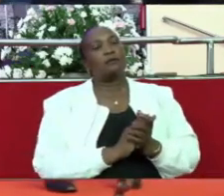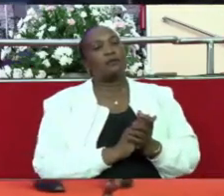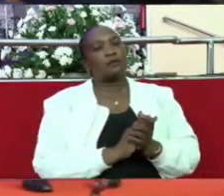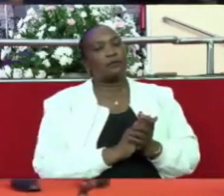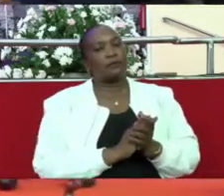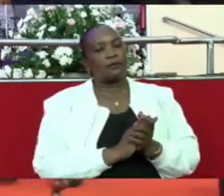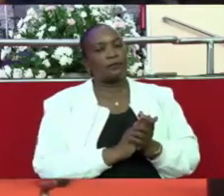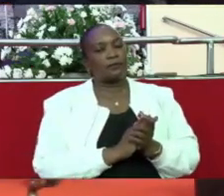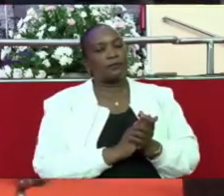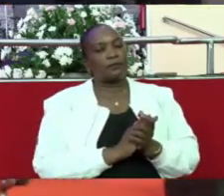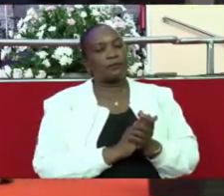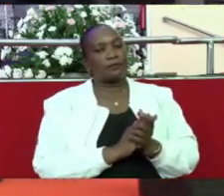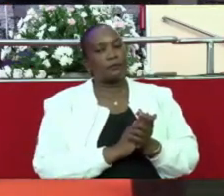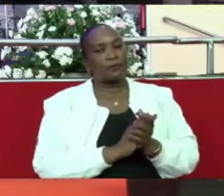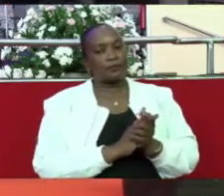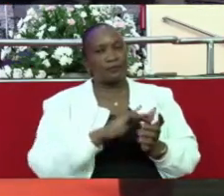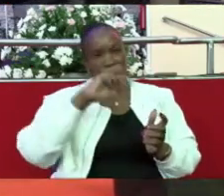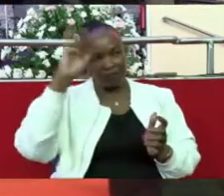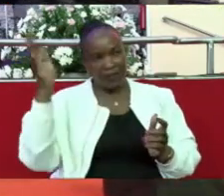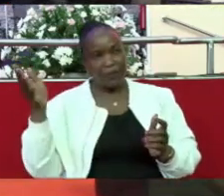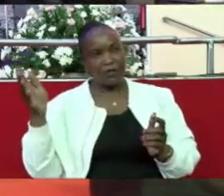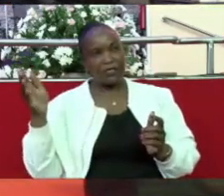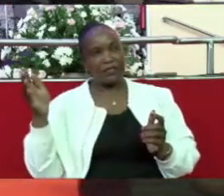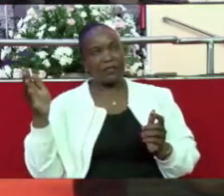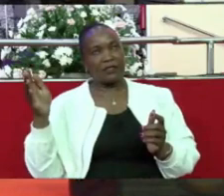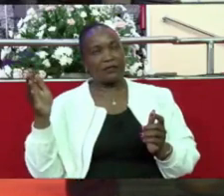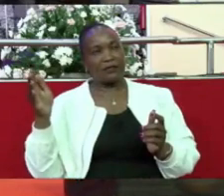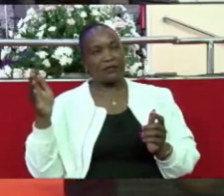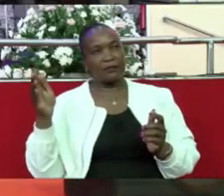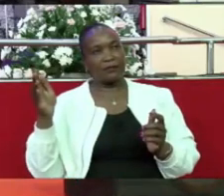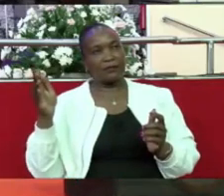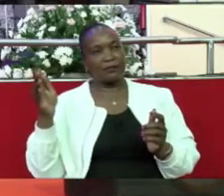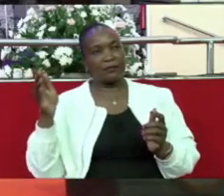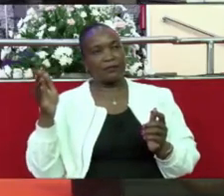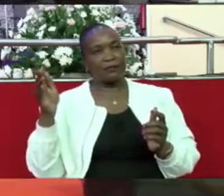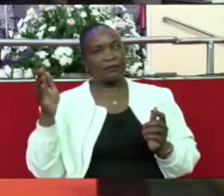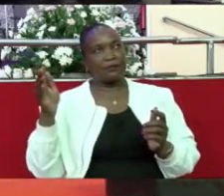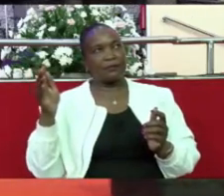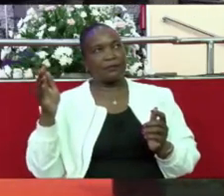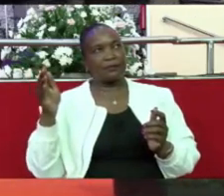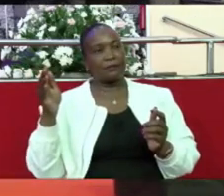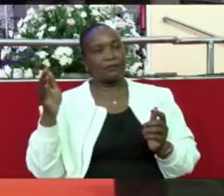I thought of a mountain, and by God's grace I have been able to go over mountains.